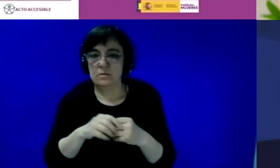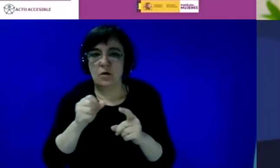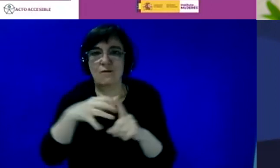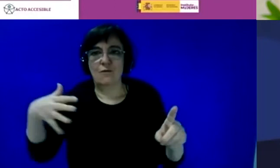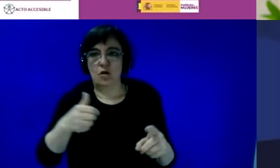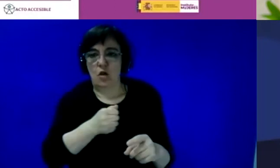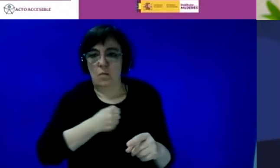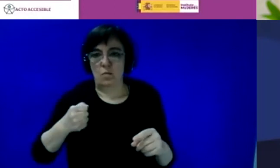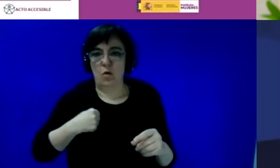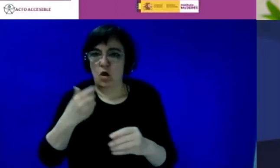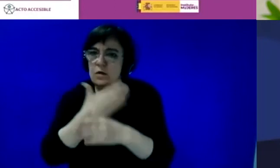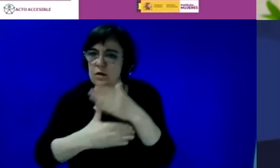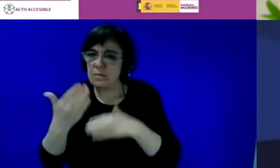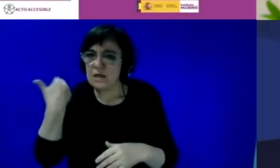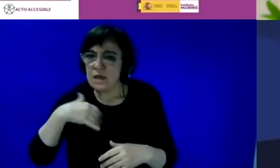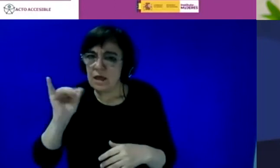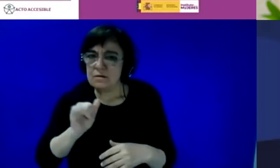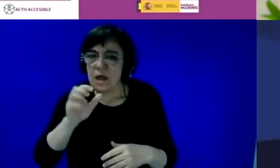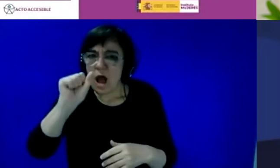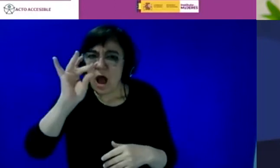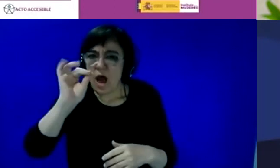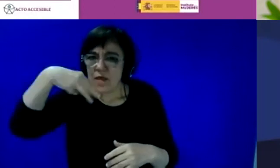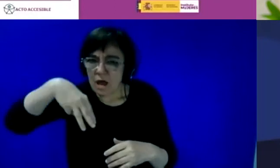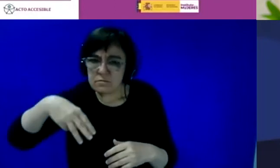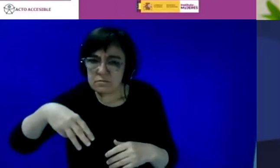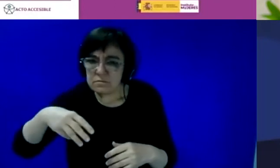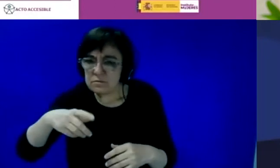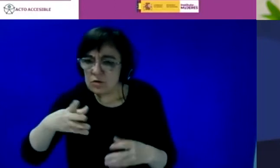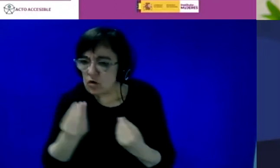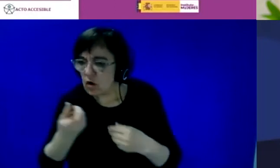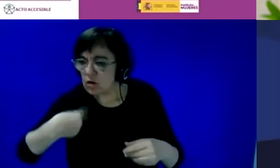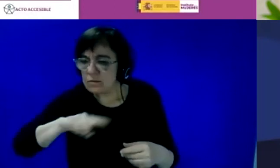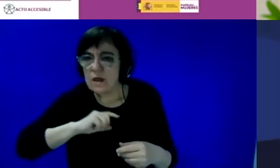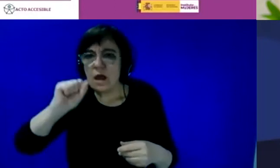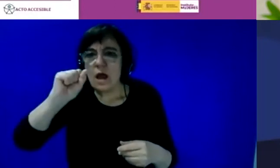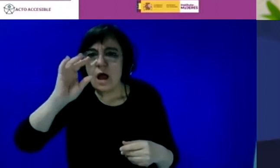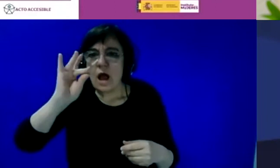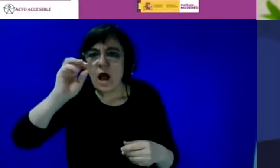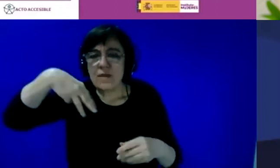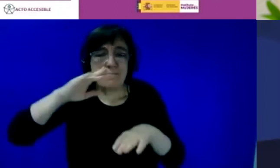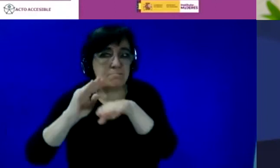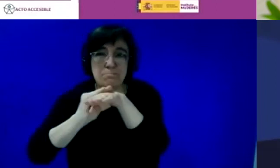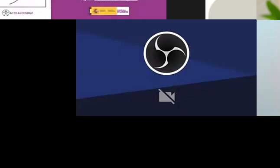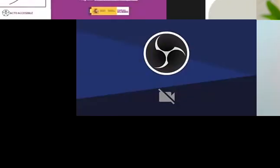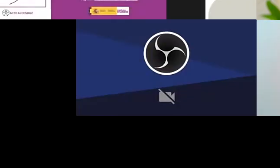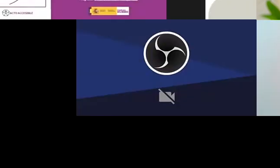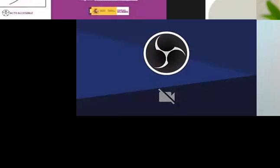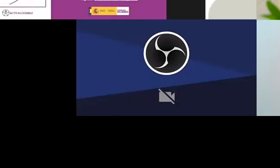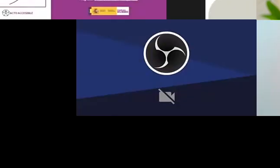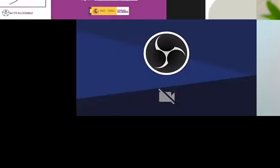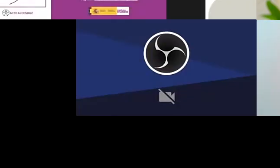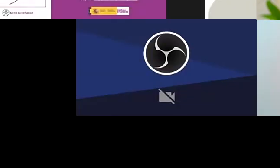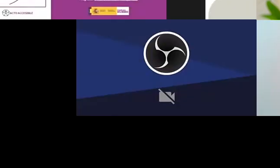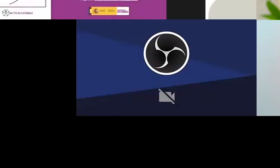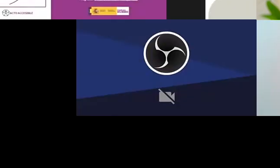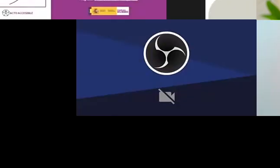I am here. So sorry about the delay, but we consider very important to have the chance to